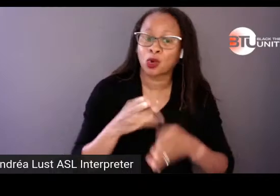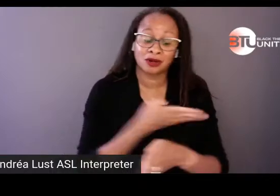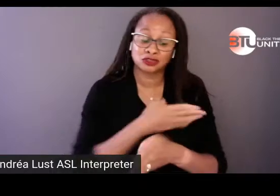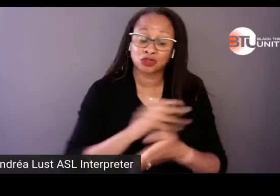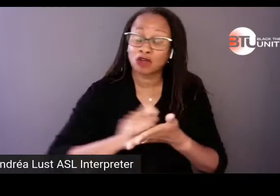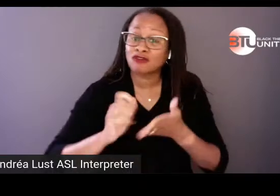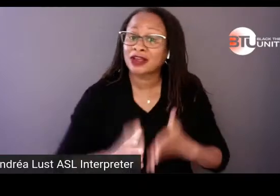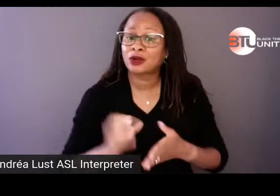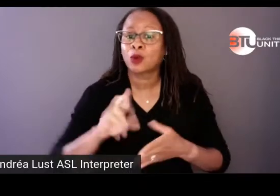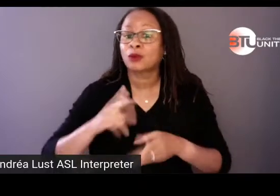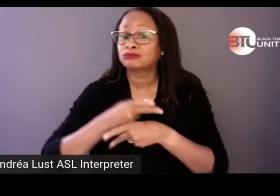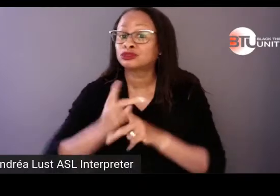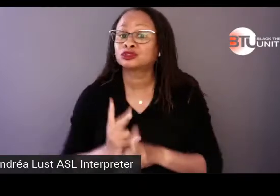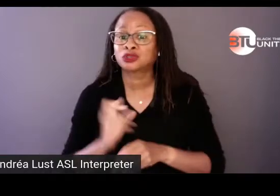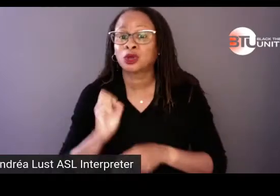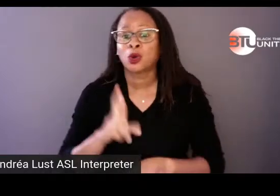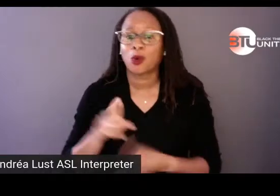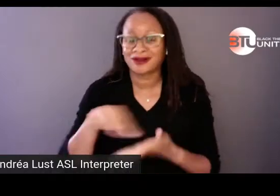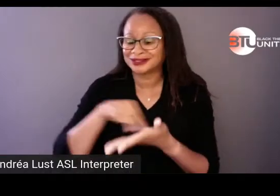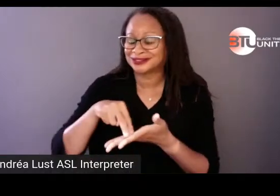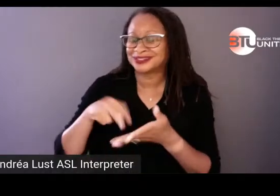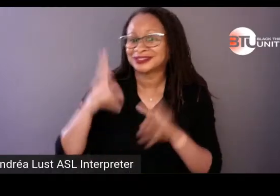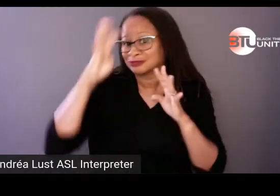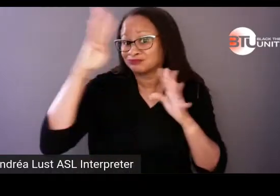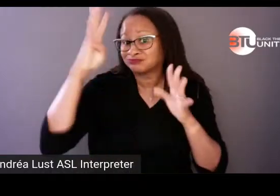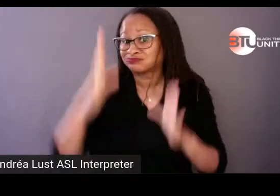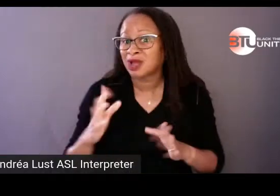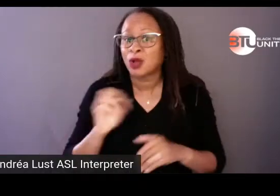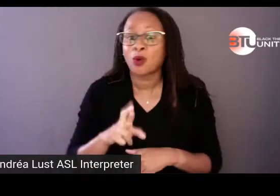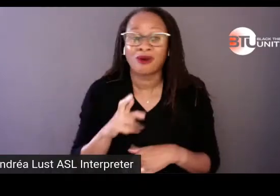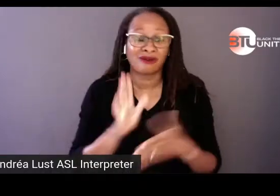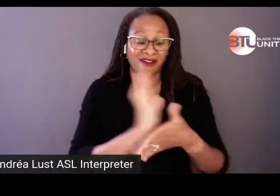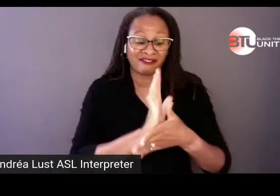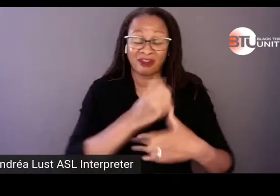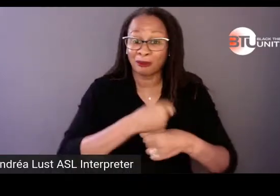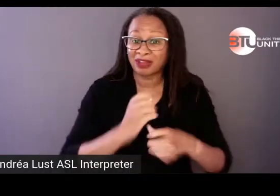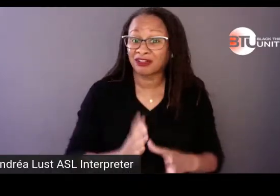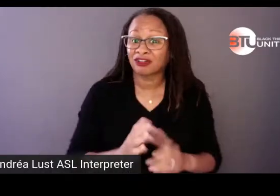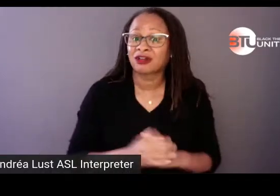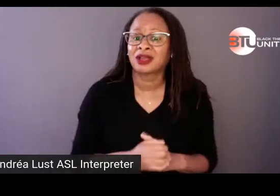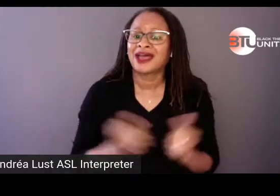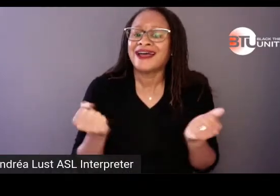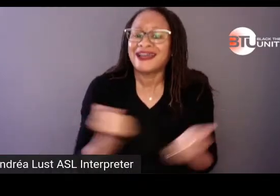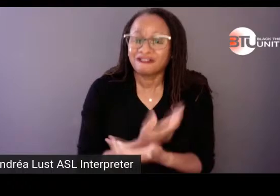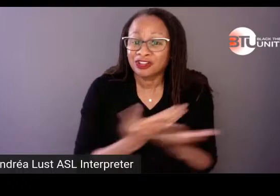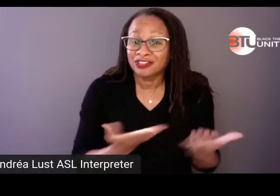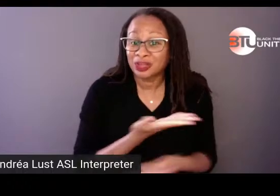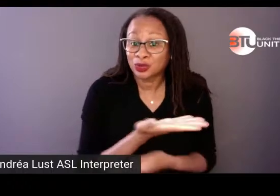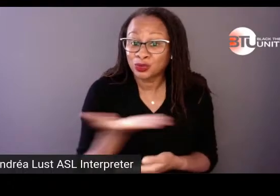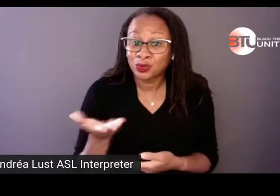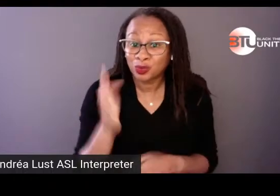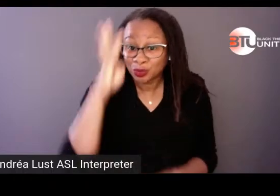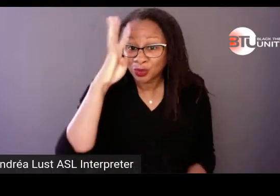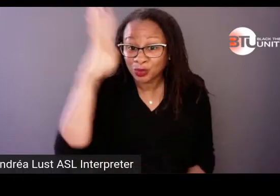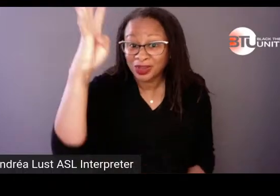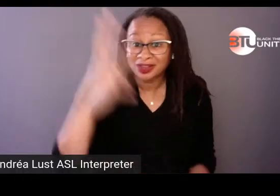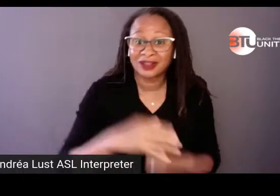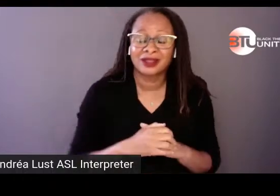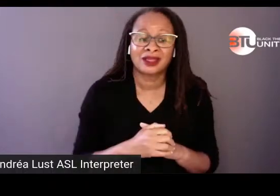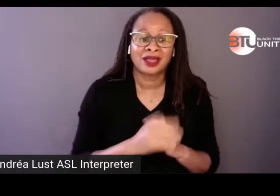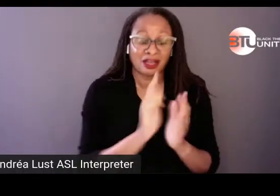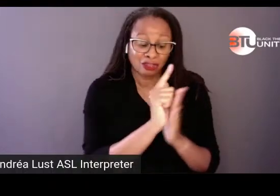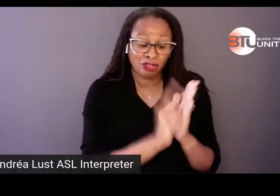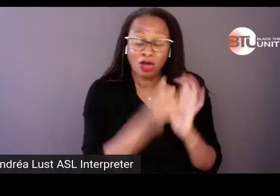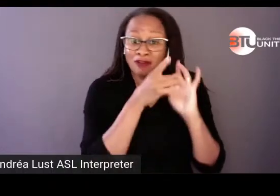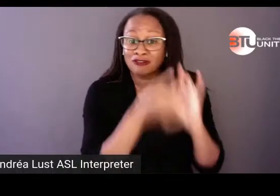or a producer or a choreographer or a filmmaker, everything that you create, the law that